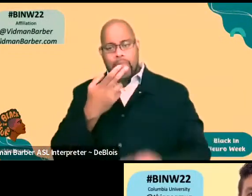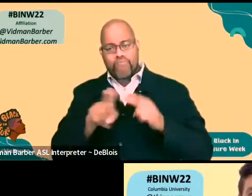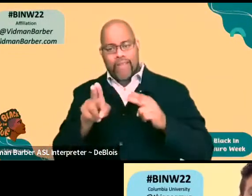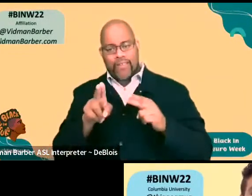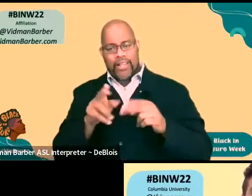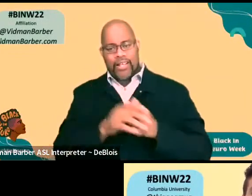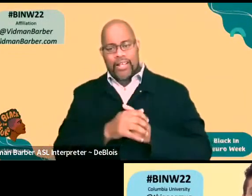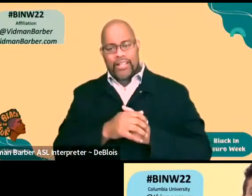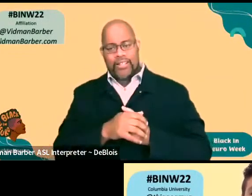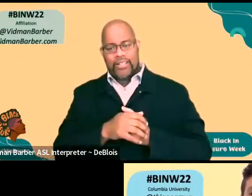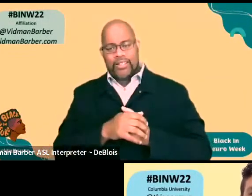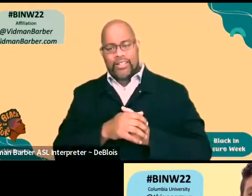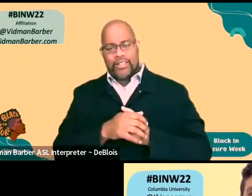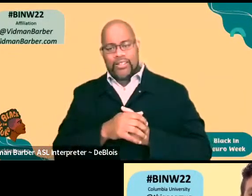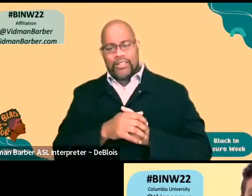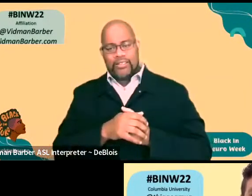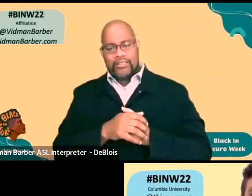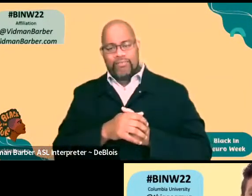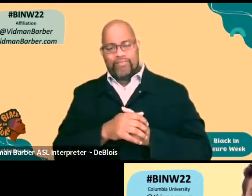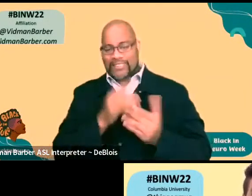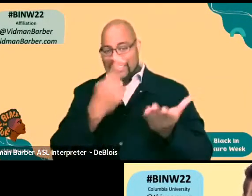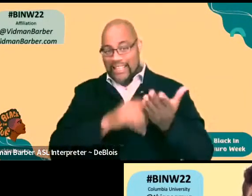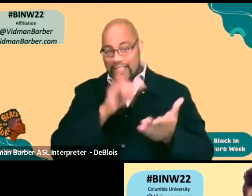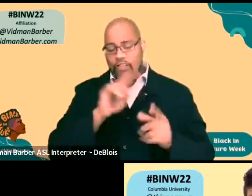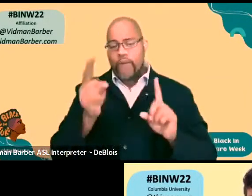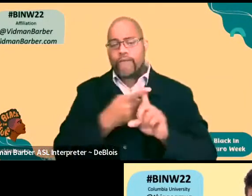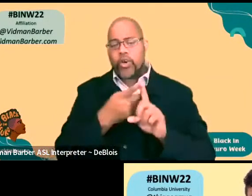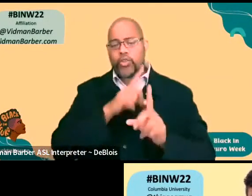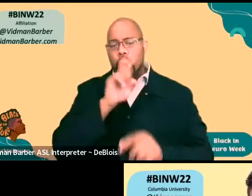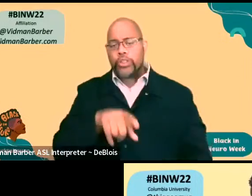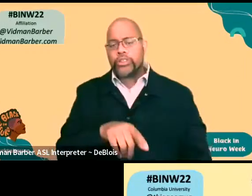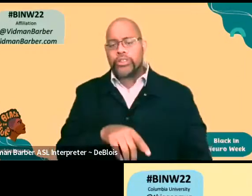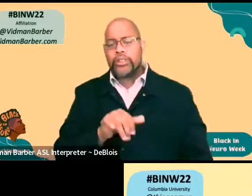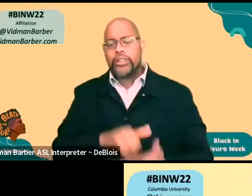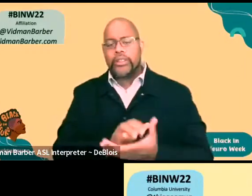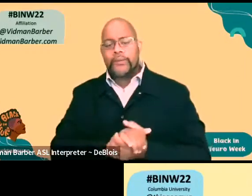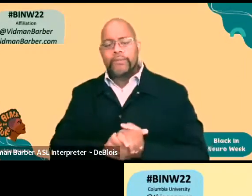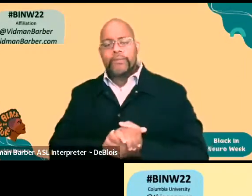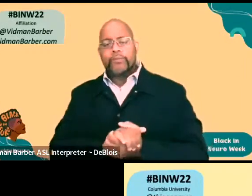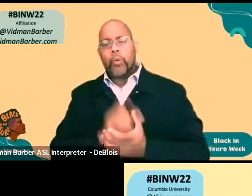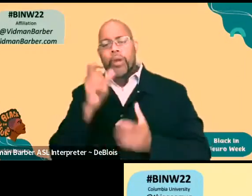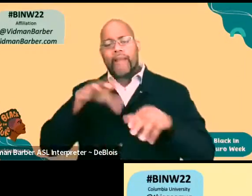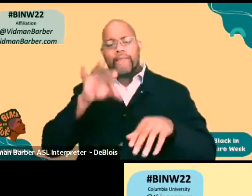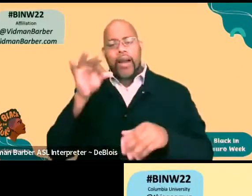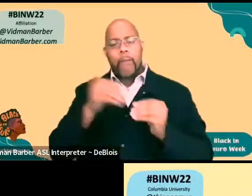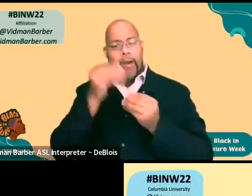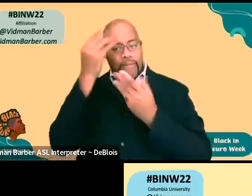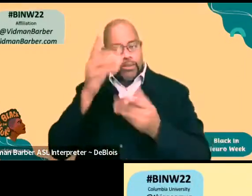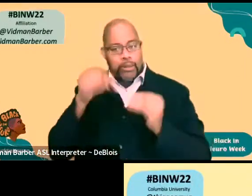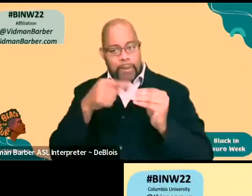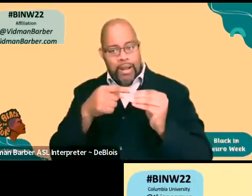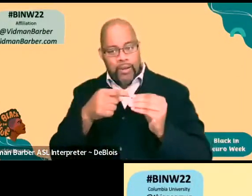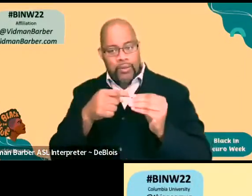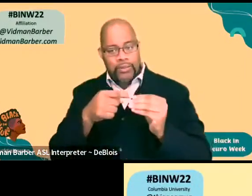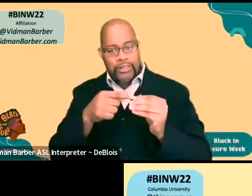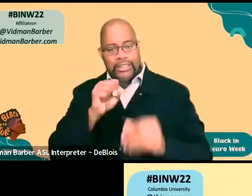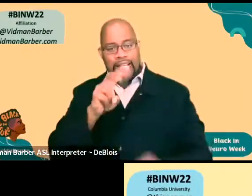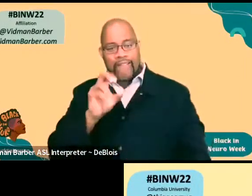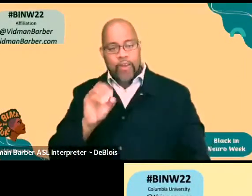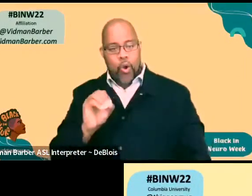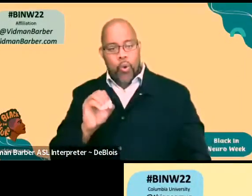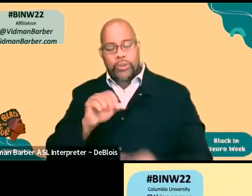briefly hit on those. So the first one was like, where can you find more information about Sevo